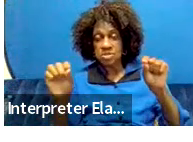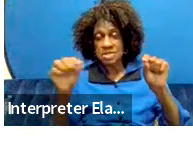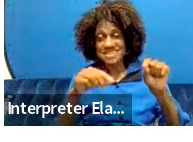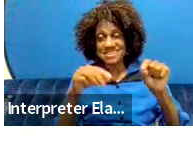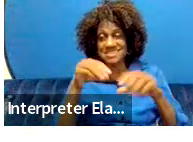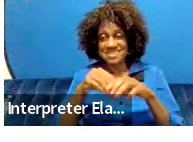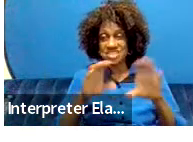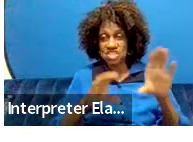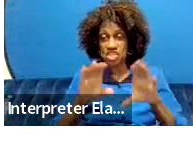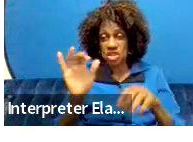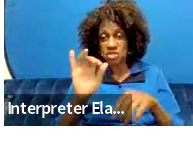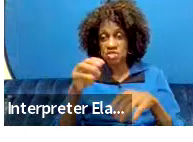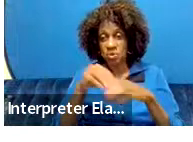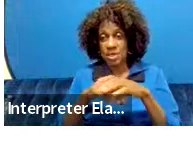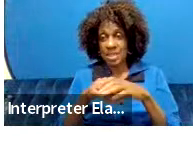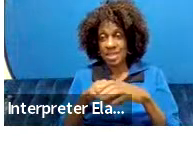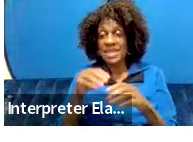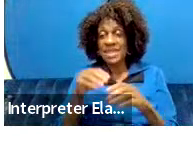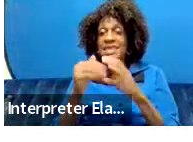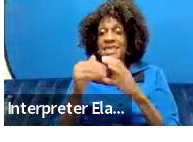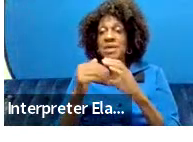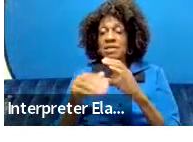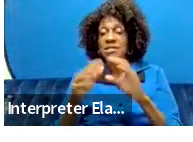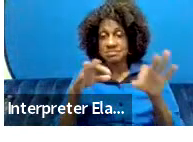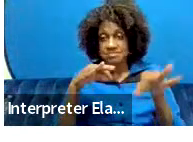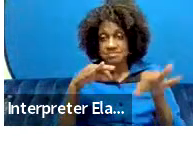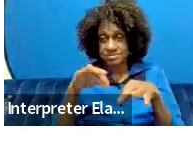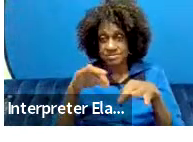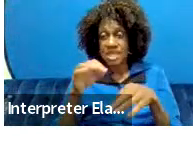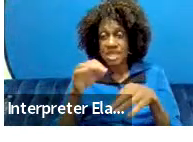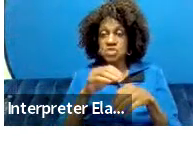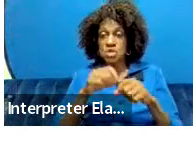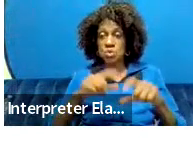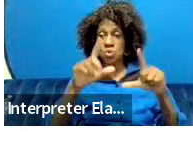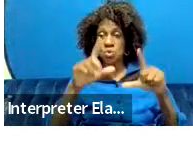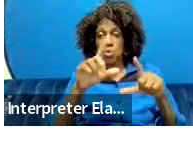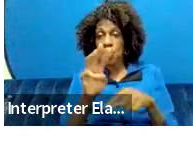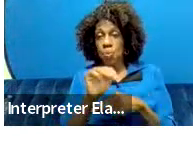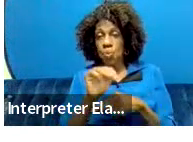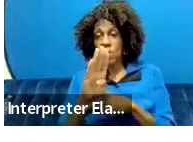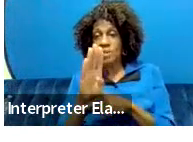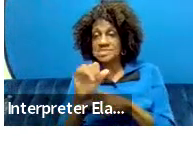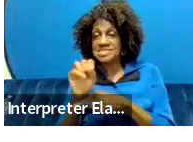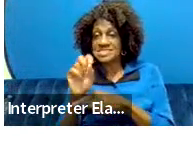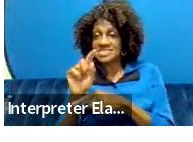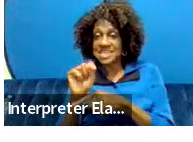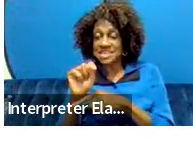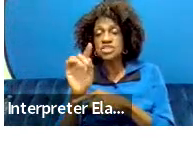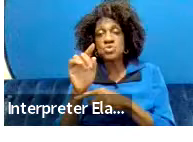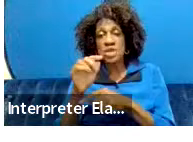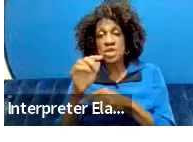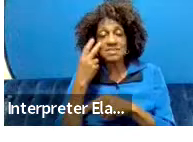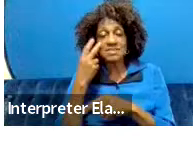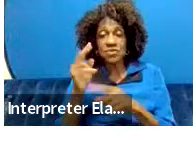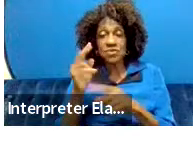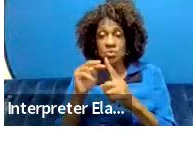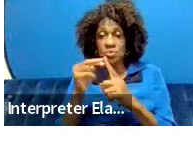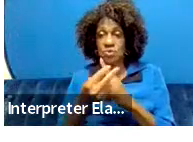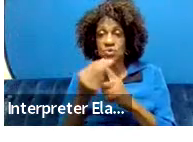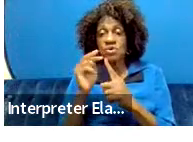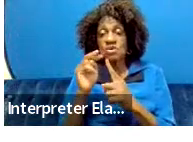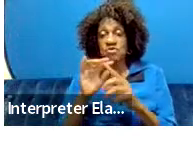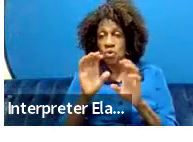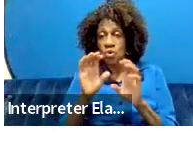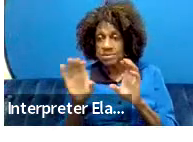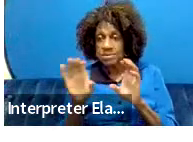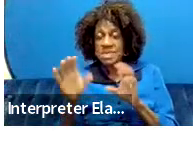also in your email instructions and also posted on the website. This will give you a streaming view of the captioning. If you want